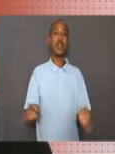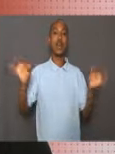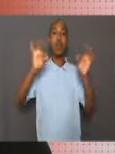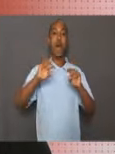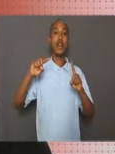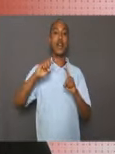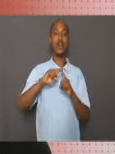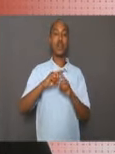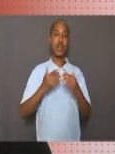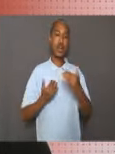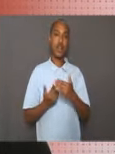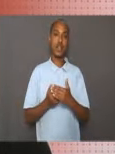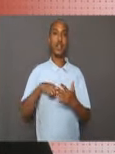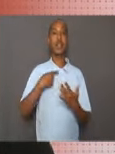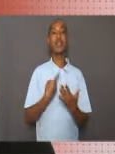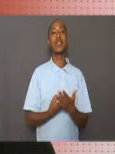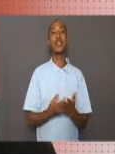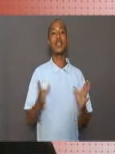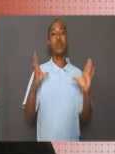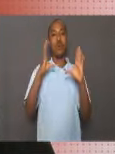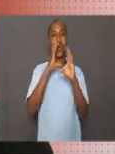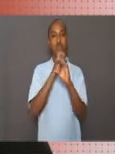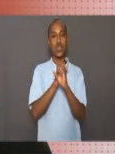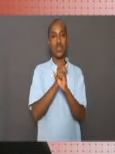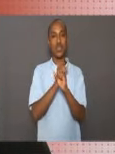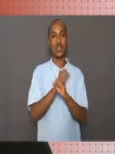to reach these conclusions.